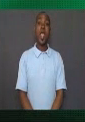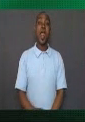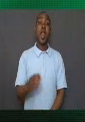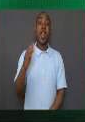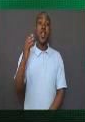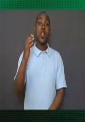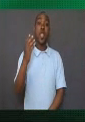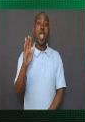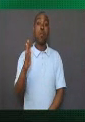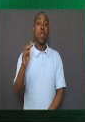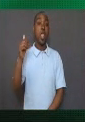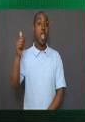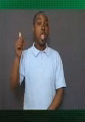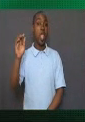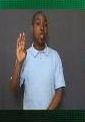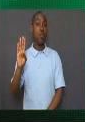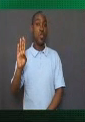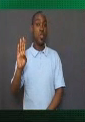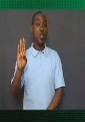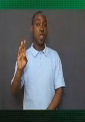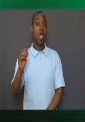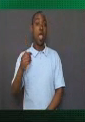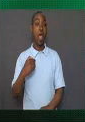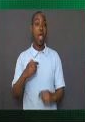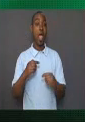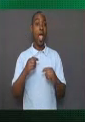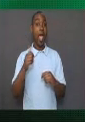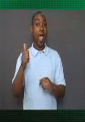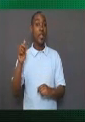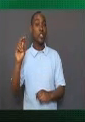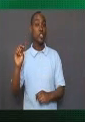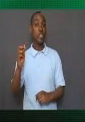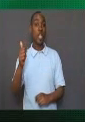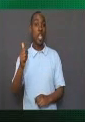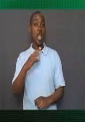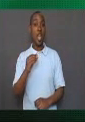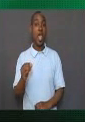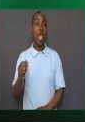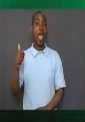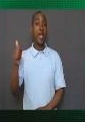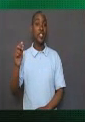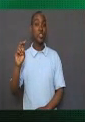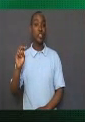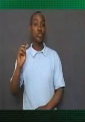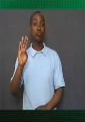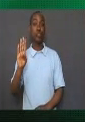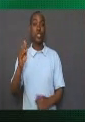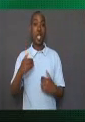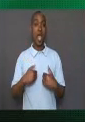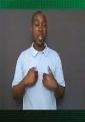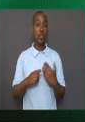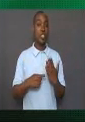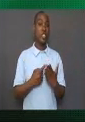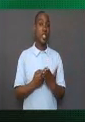AB has both antigen A and antigen B, so it can